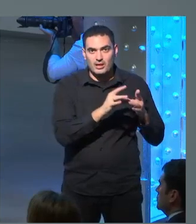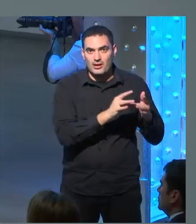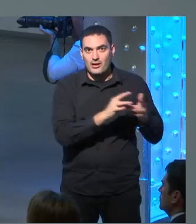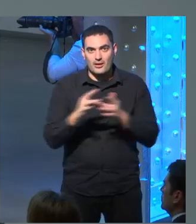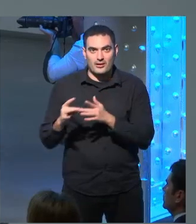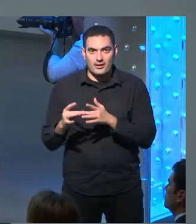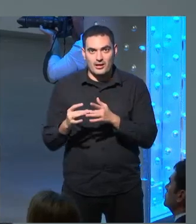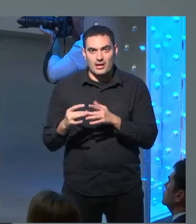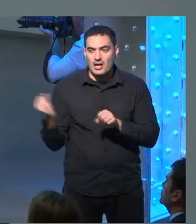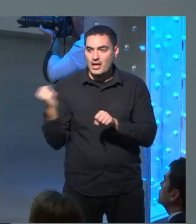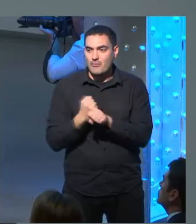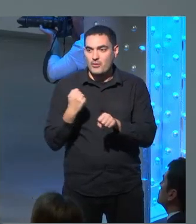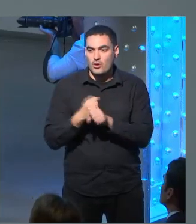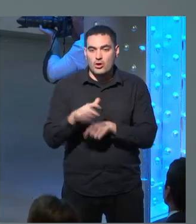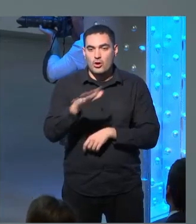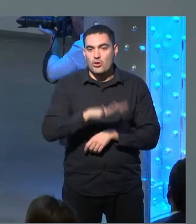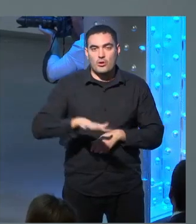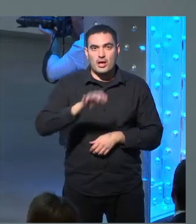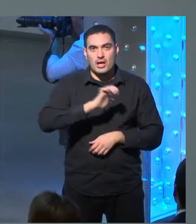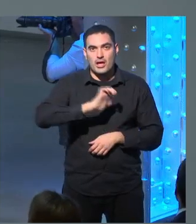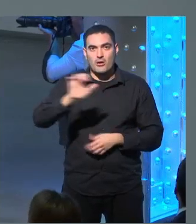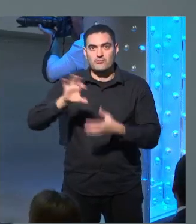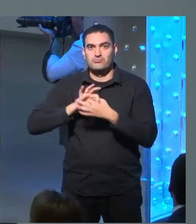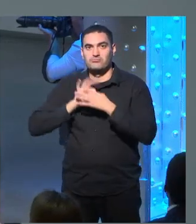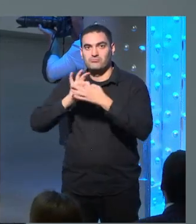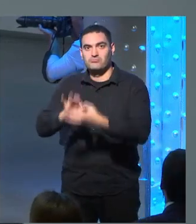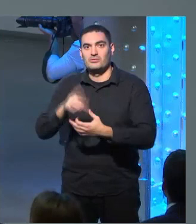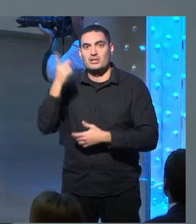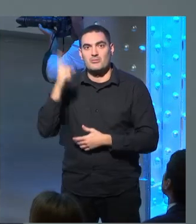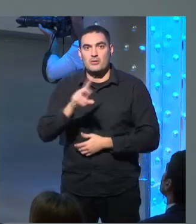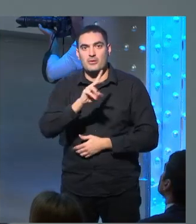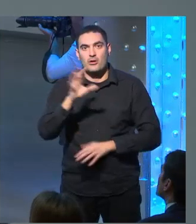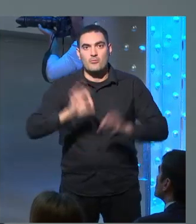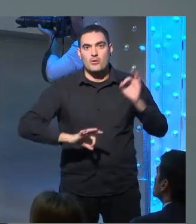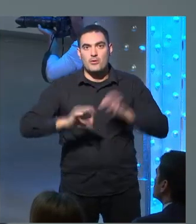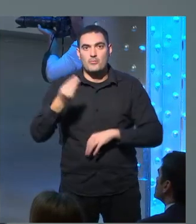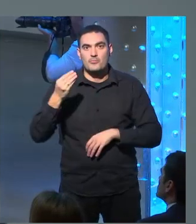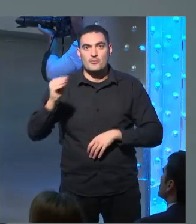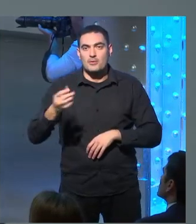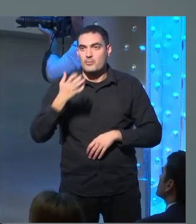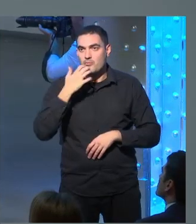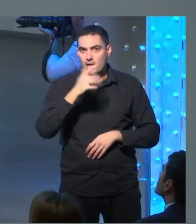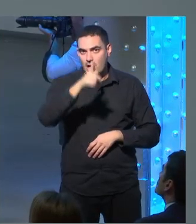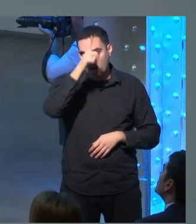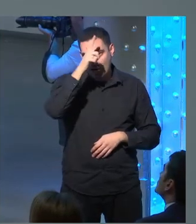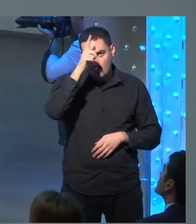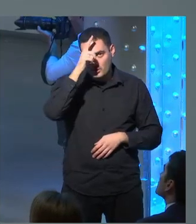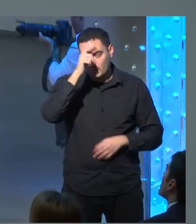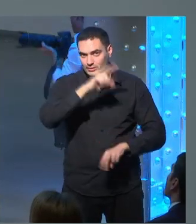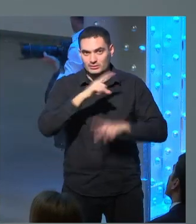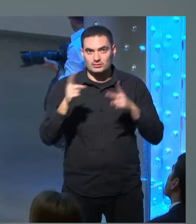and because Spain is now leading the creation of jobs both in the euro area, and it is also doing